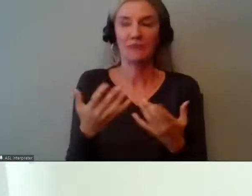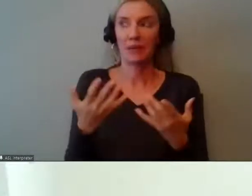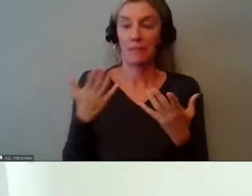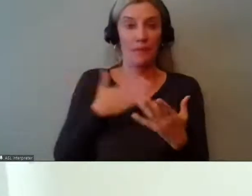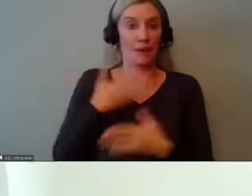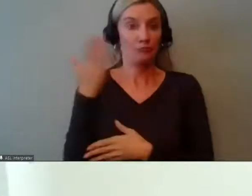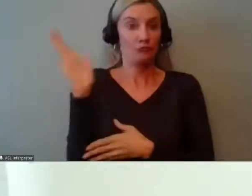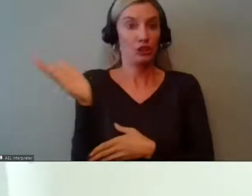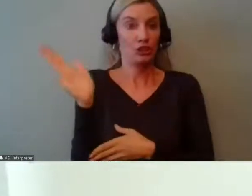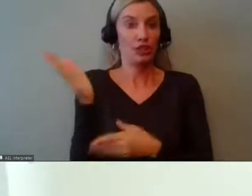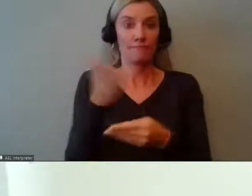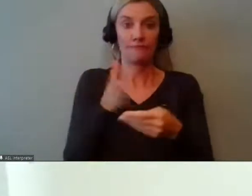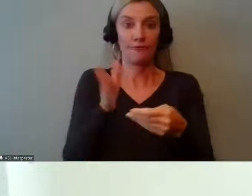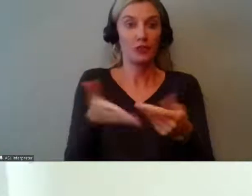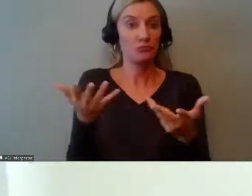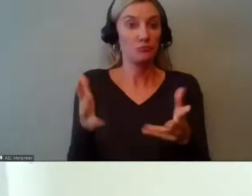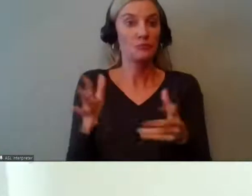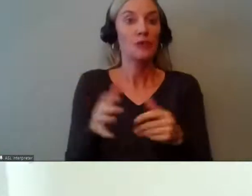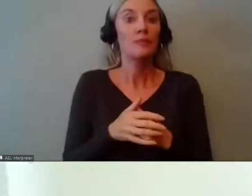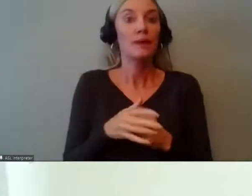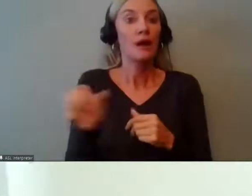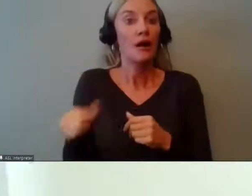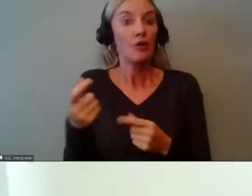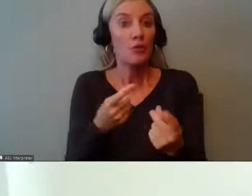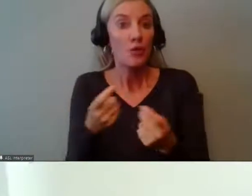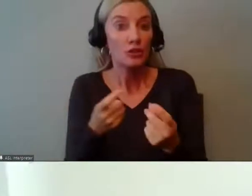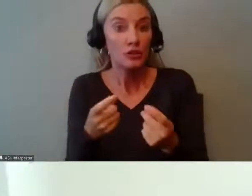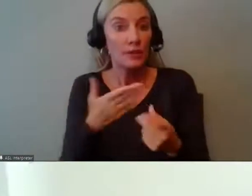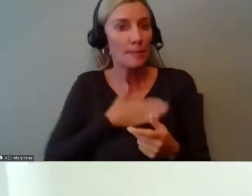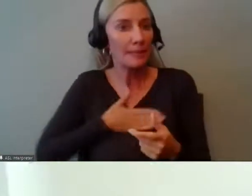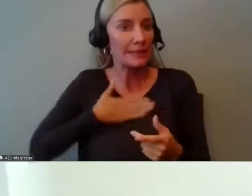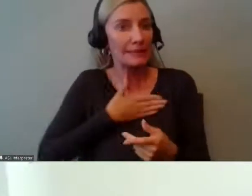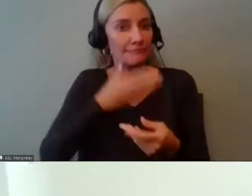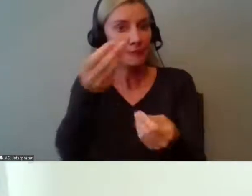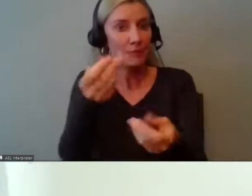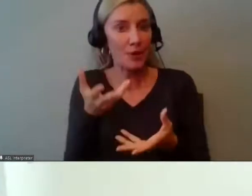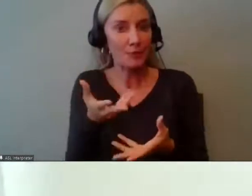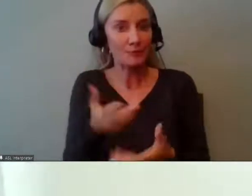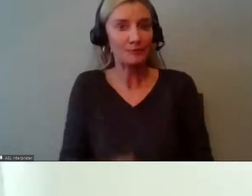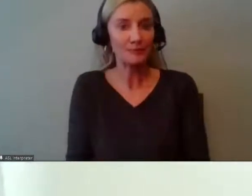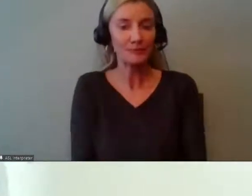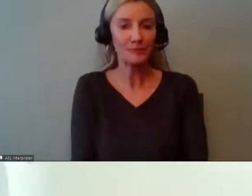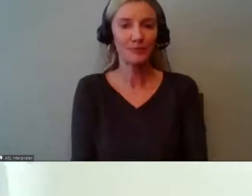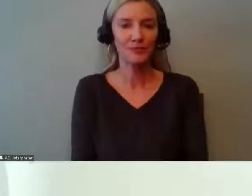presentation. If there are any other questions, please let me know.